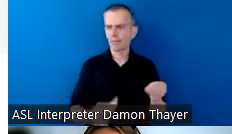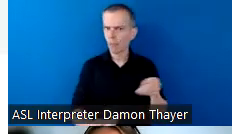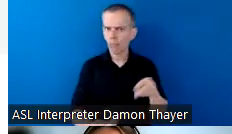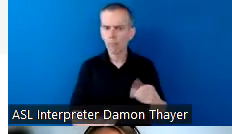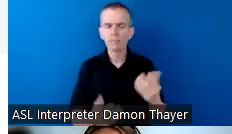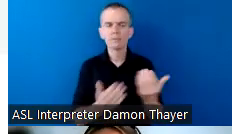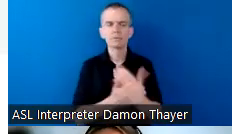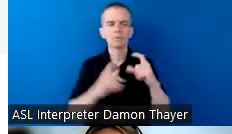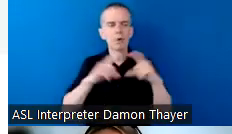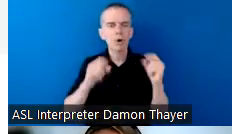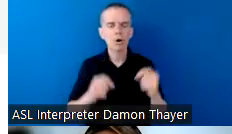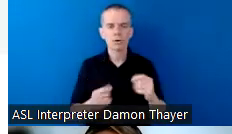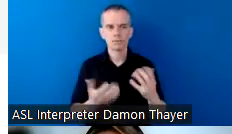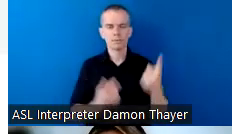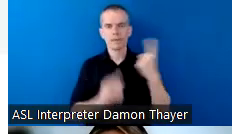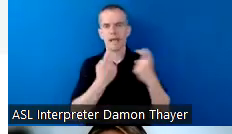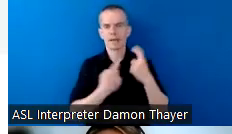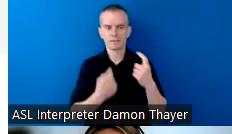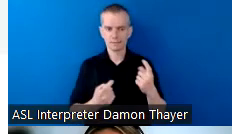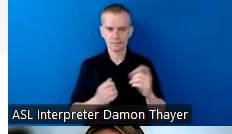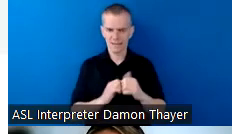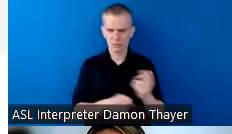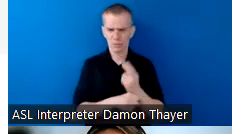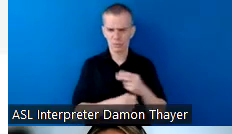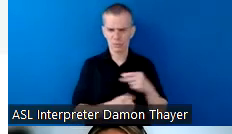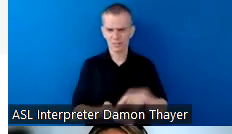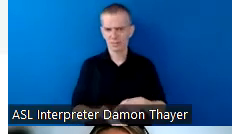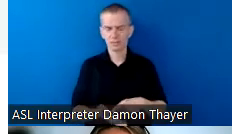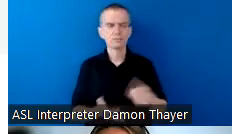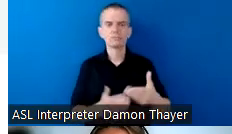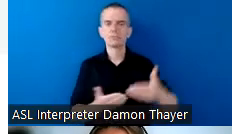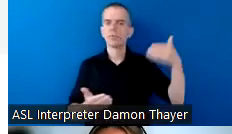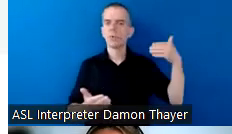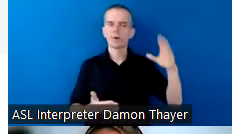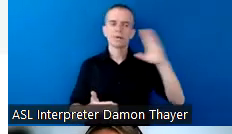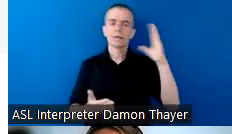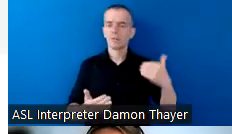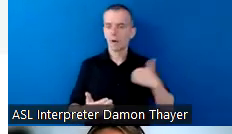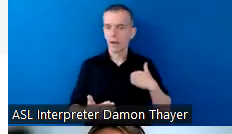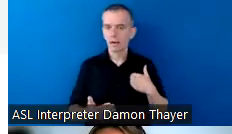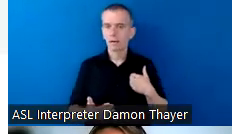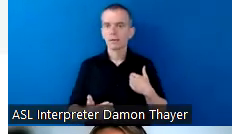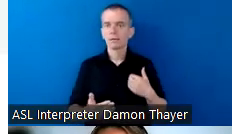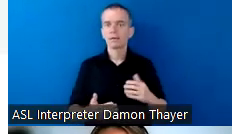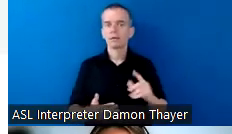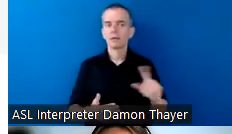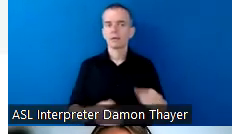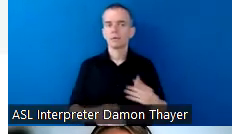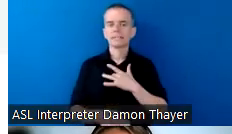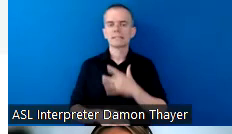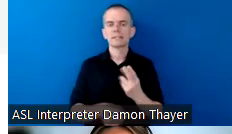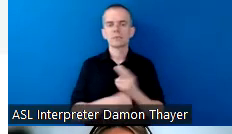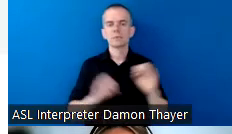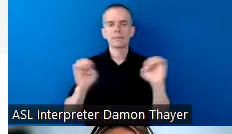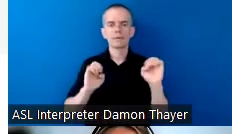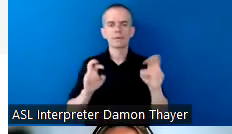and a lot of questions on how to use this benefit since they haven't had it before and have only usually used emergency room